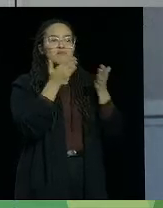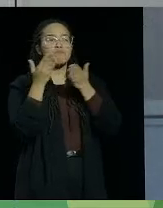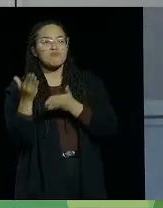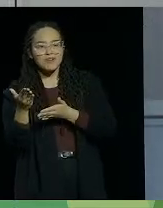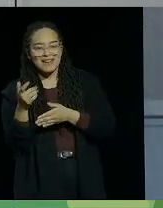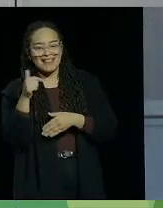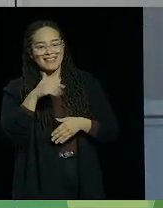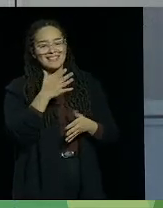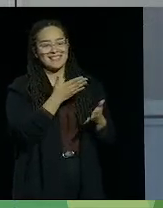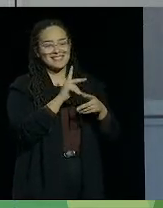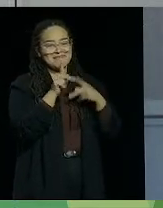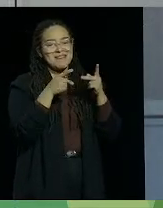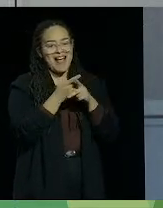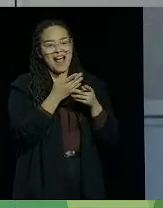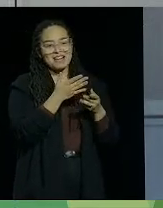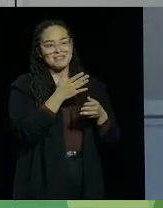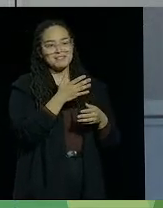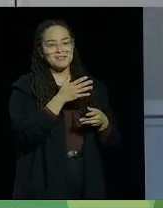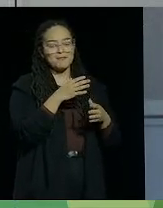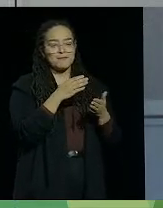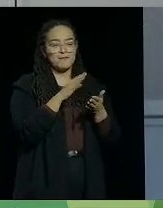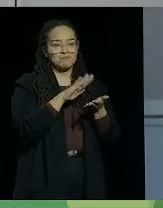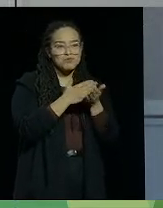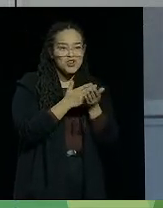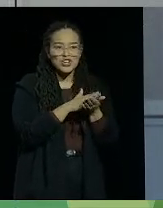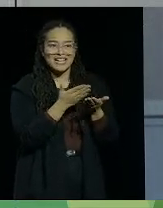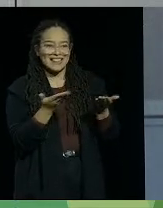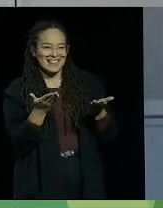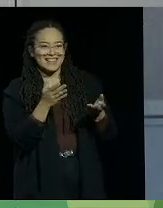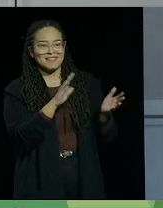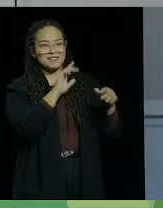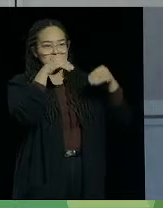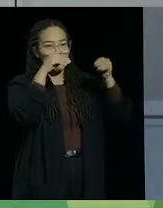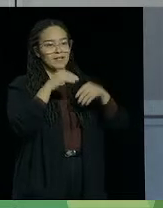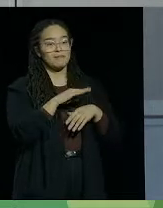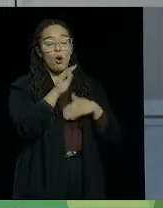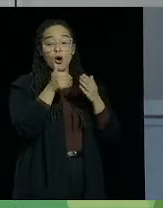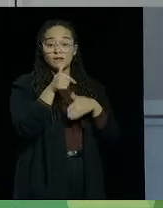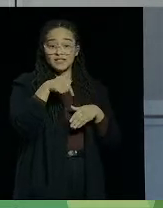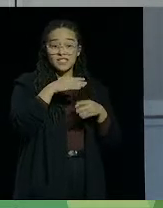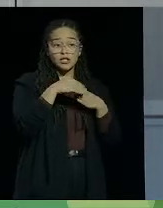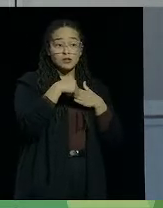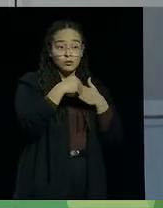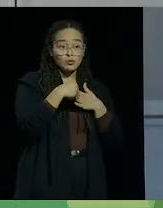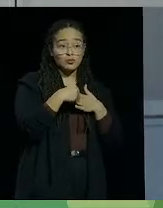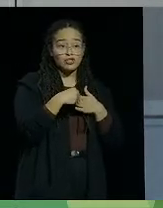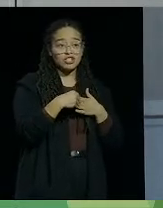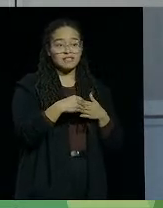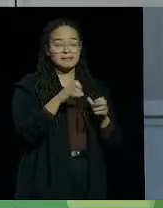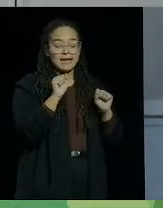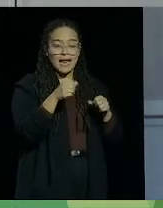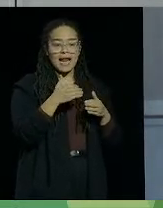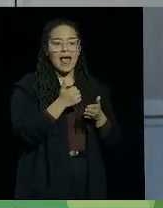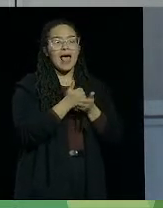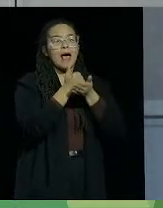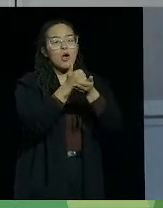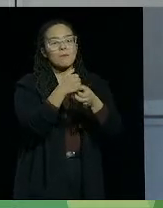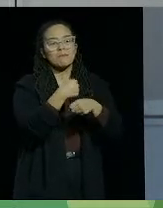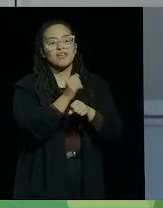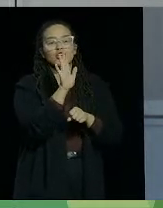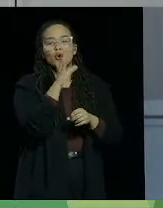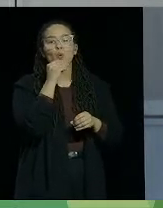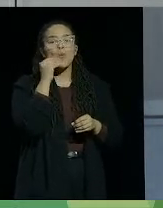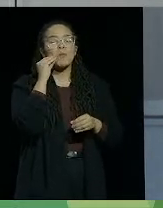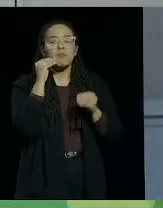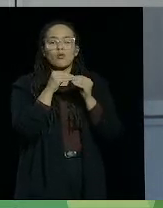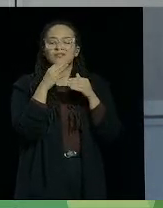market. All these flexible modular solutions, of course, can help to make your home more comfortable,